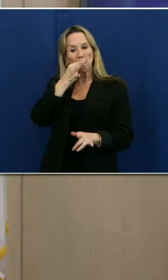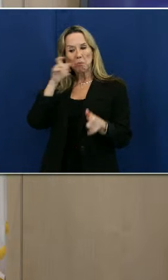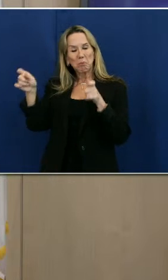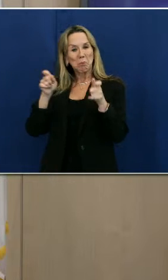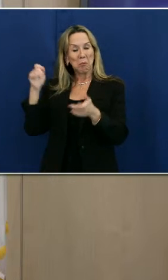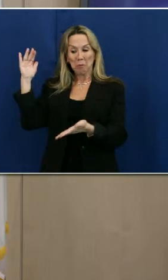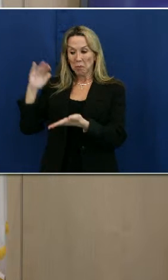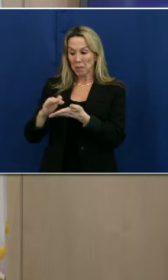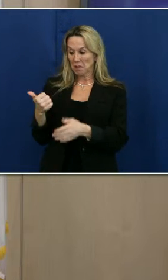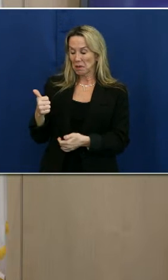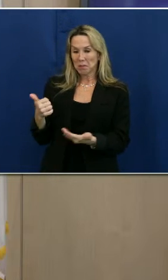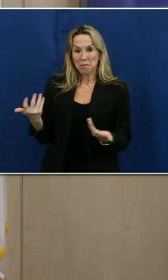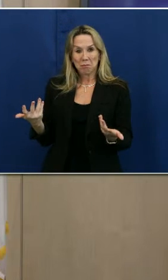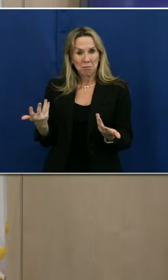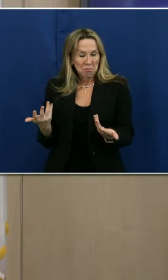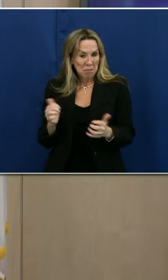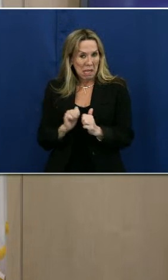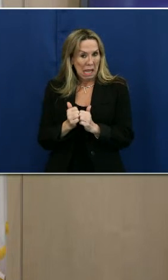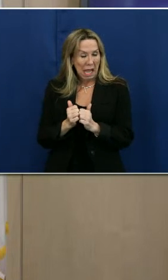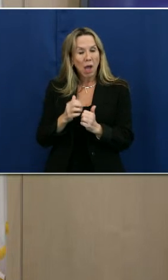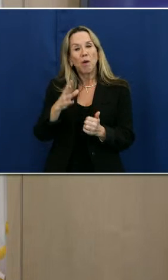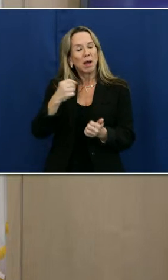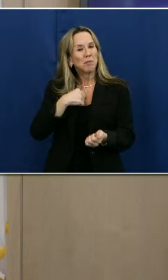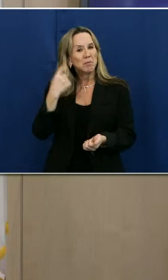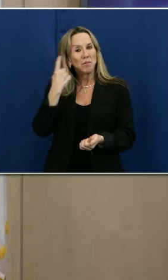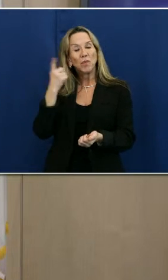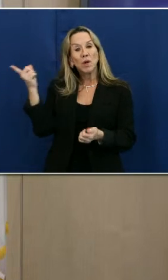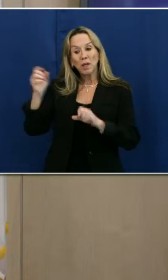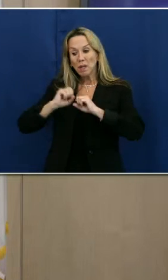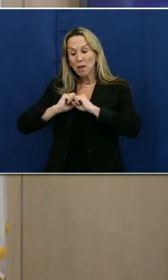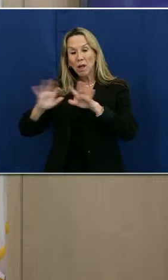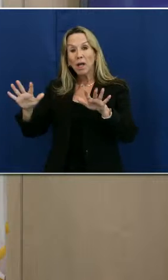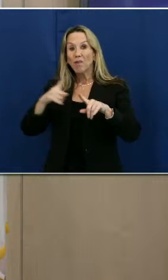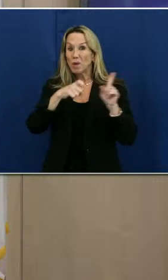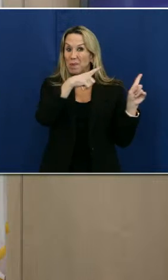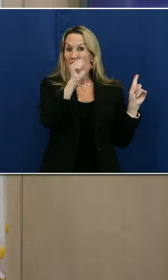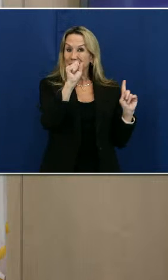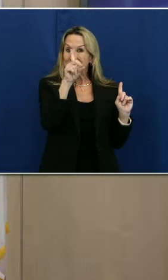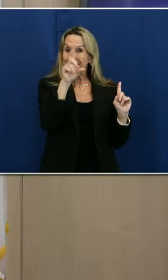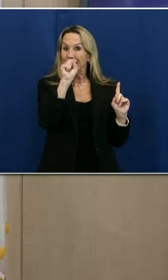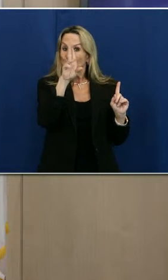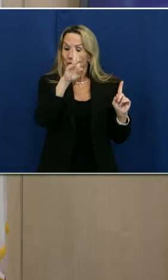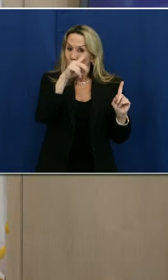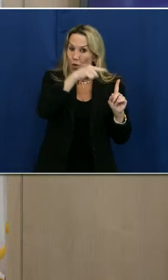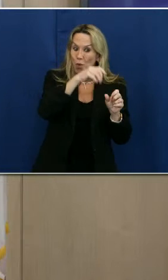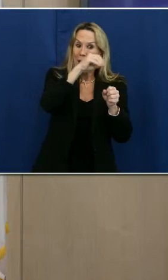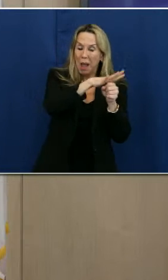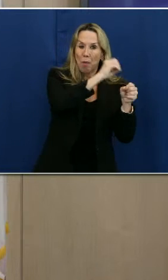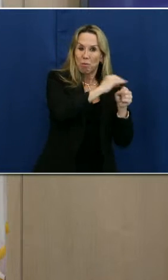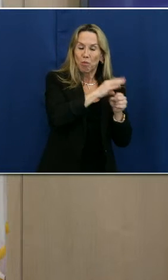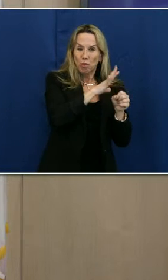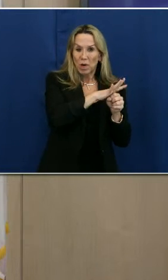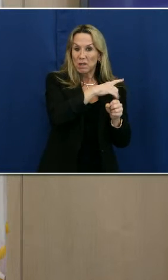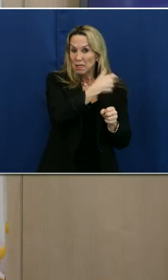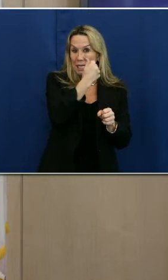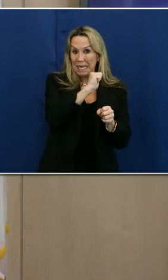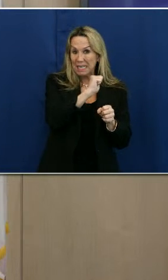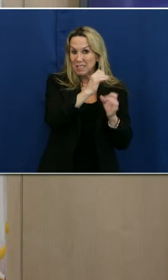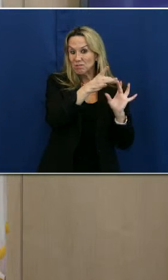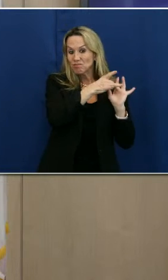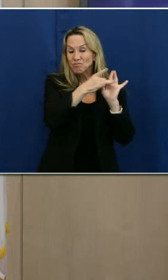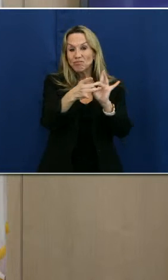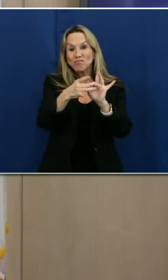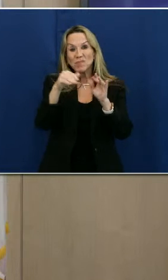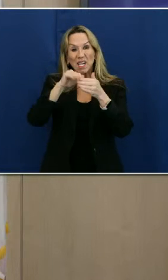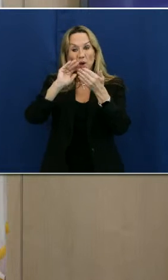and also, has there been any sign of spread from the SDSU outbreaks out into the general community, or is it